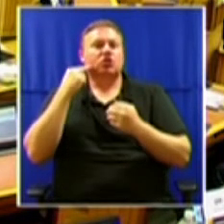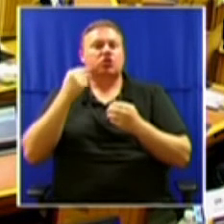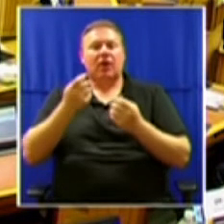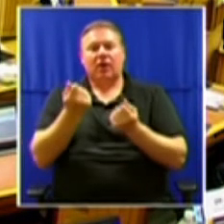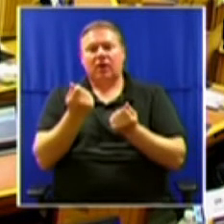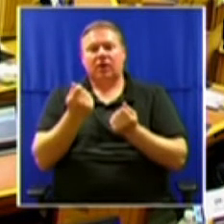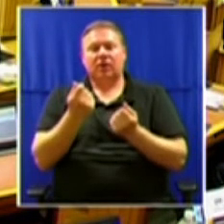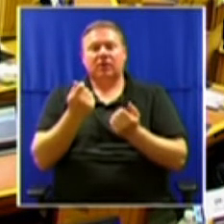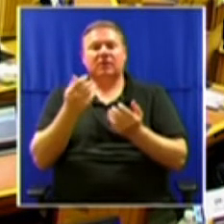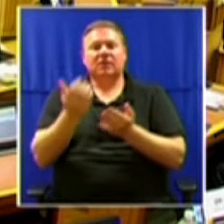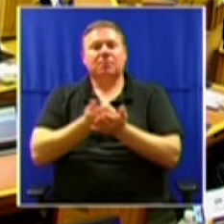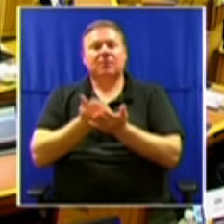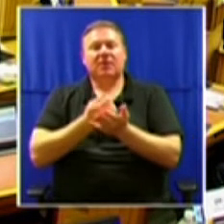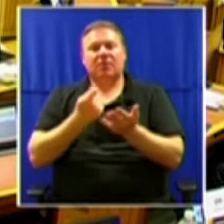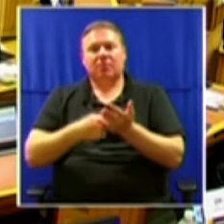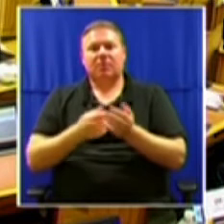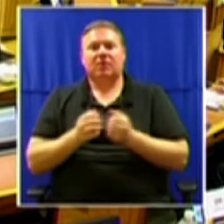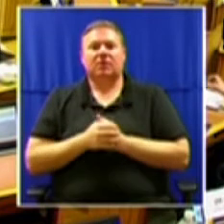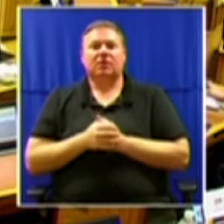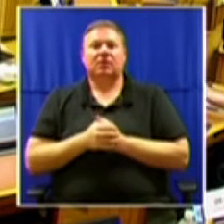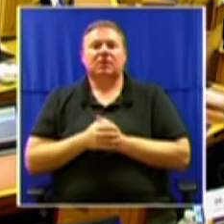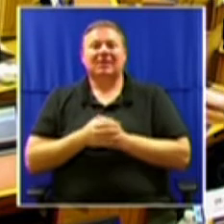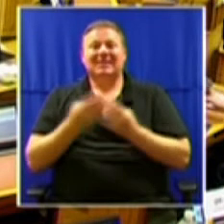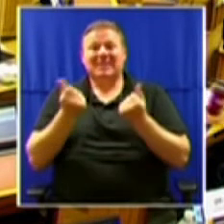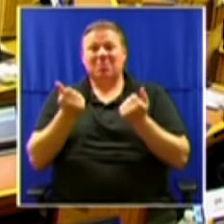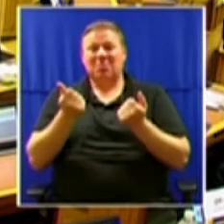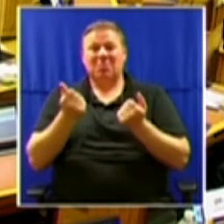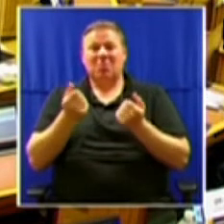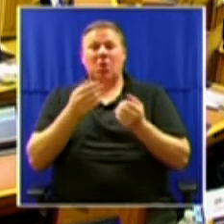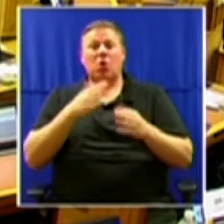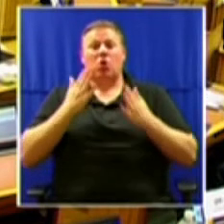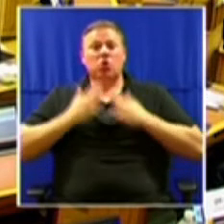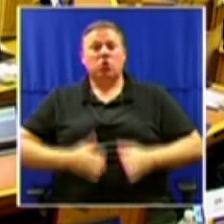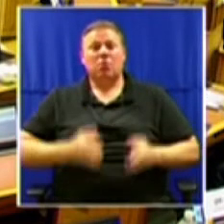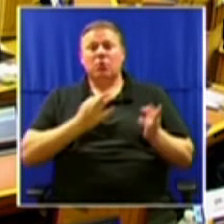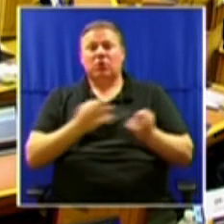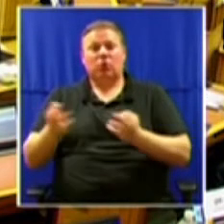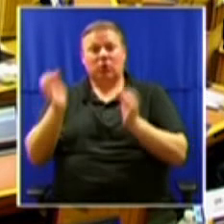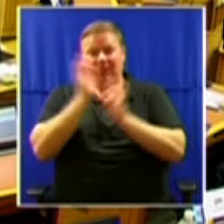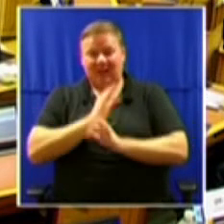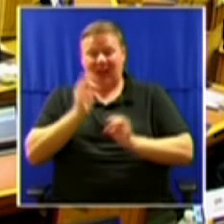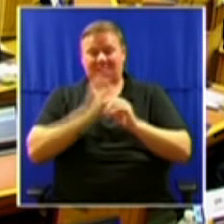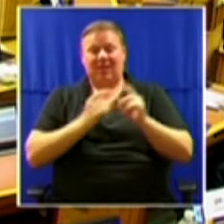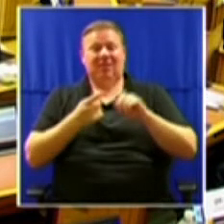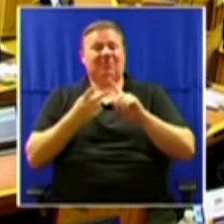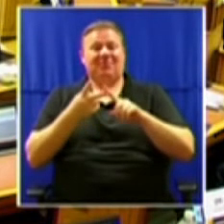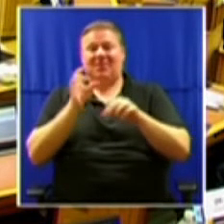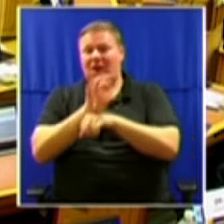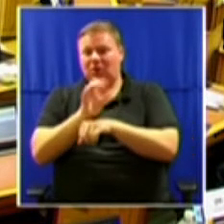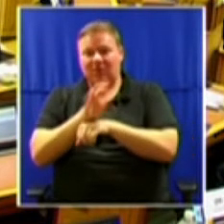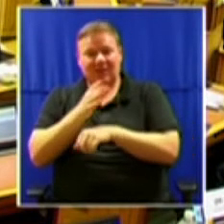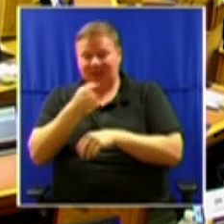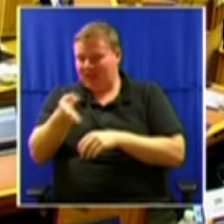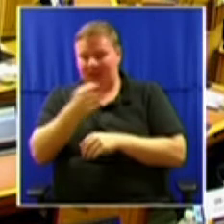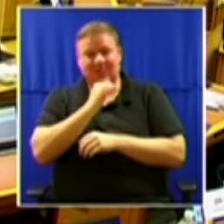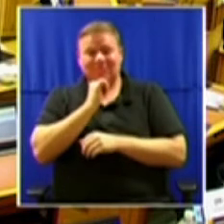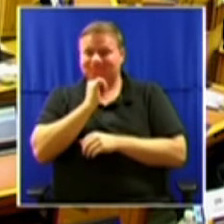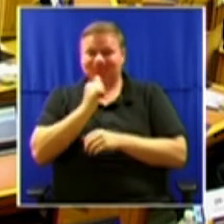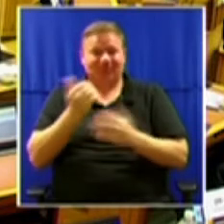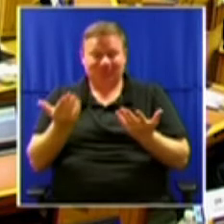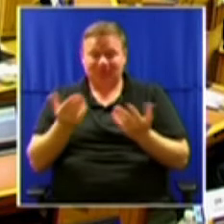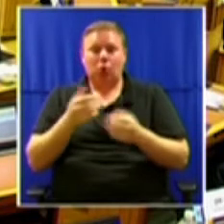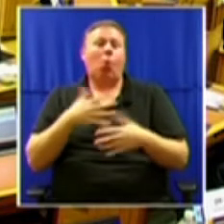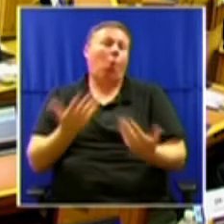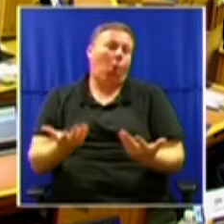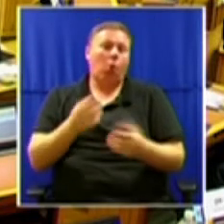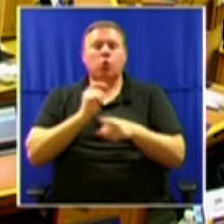human resources. There are no counsellors, and in some cases, counsellors that are there are not properly trained.